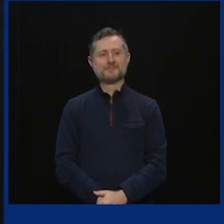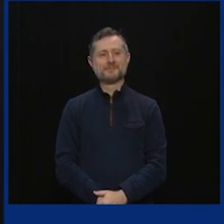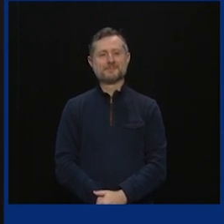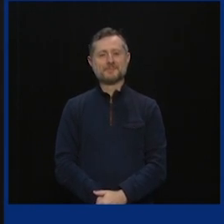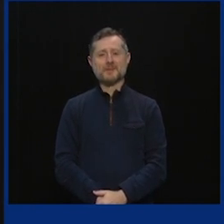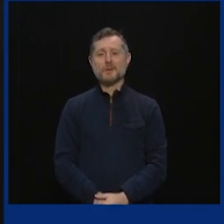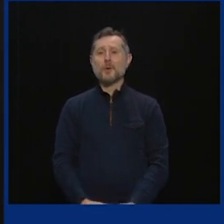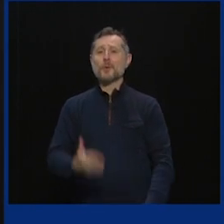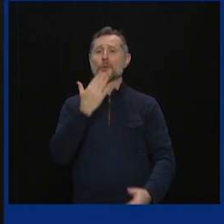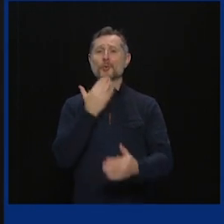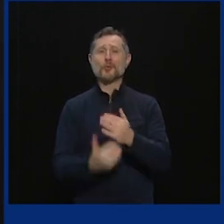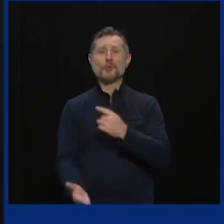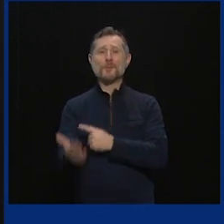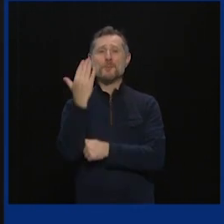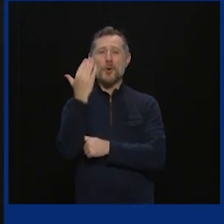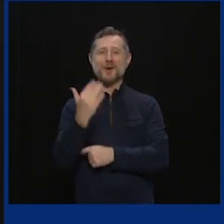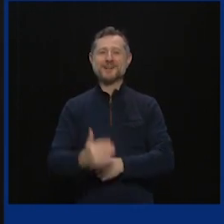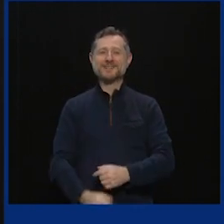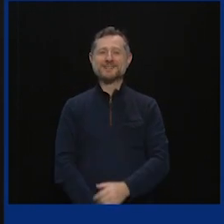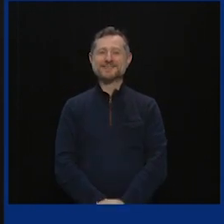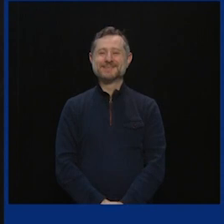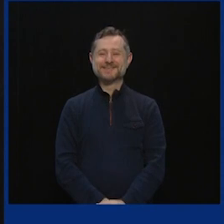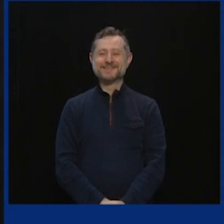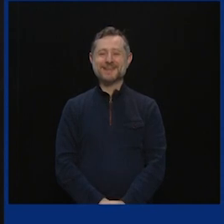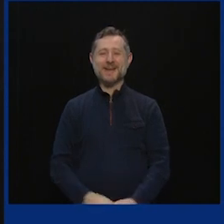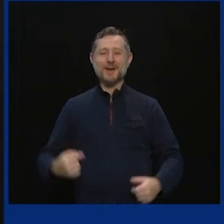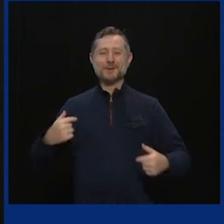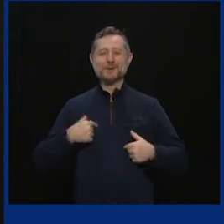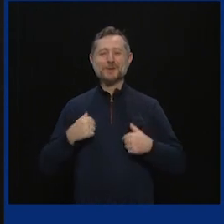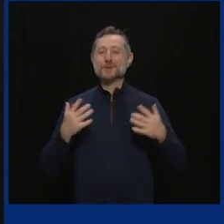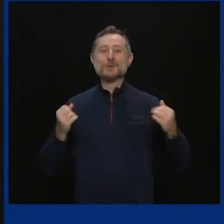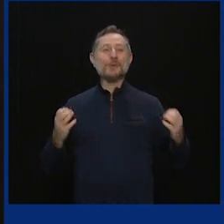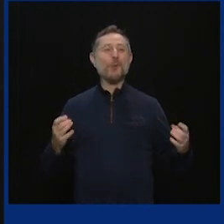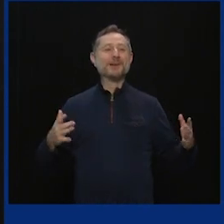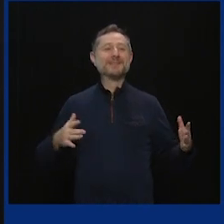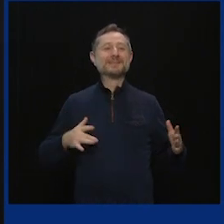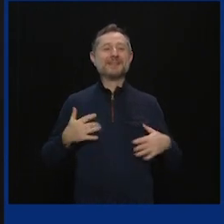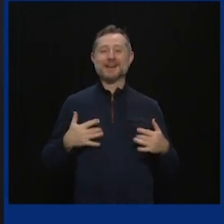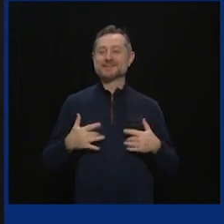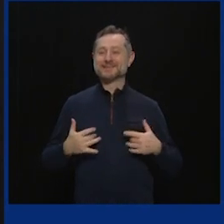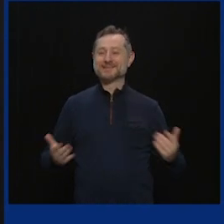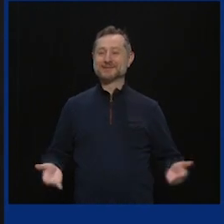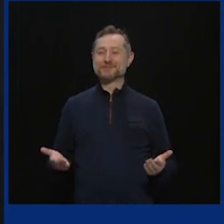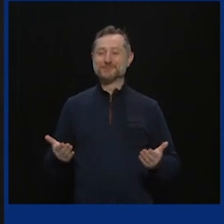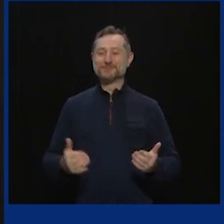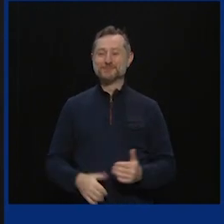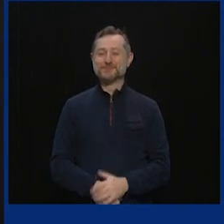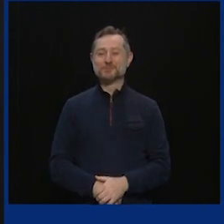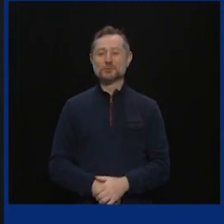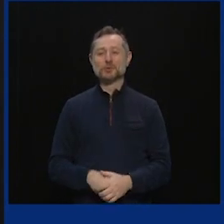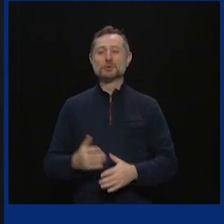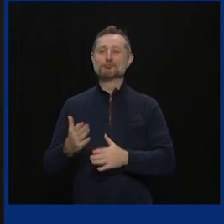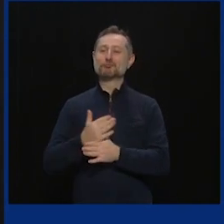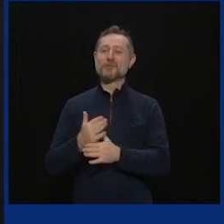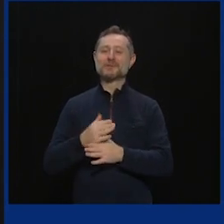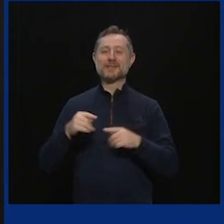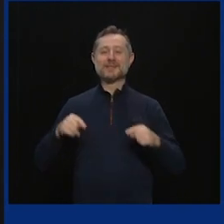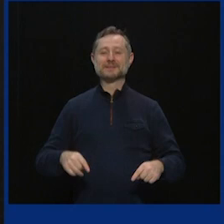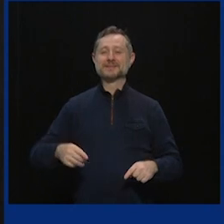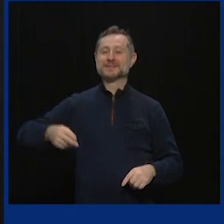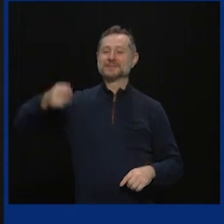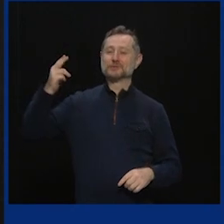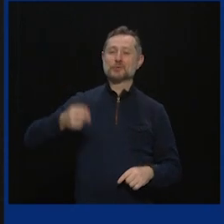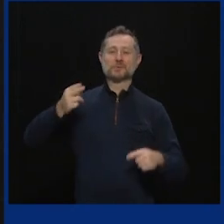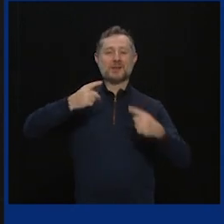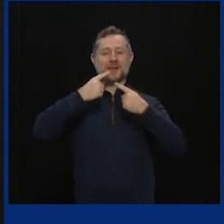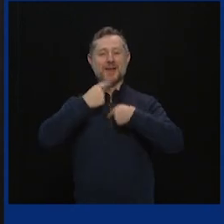Good morning. I am so delighted to be here to share in this historic announcement of